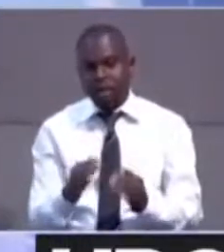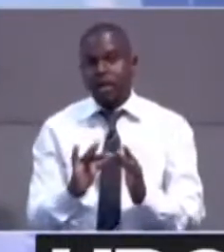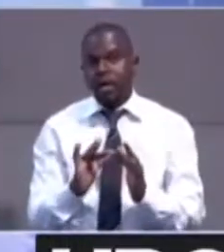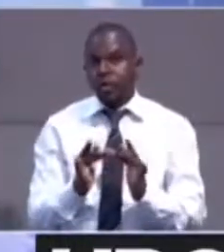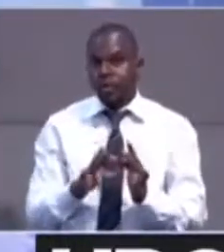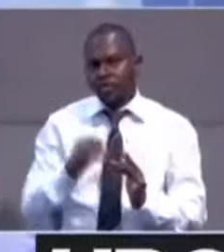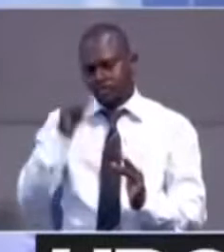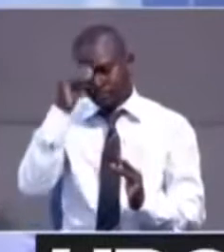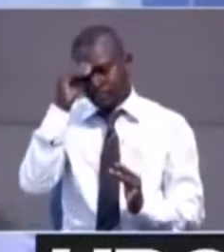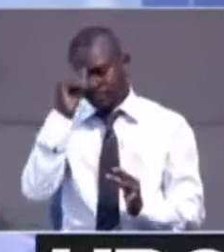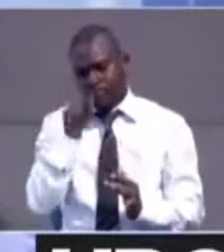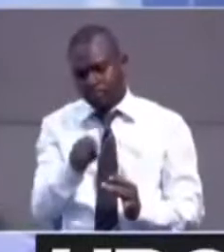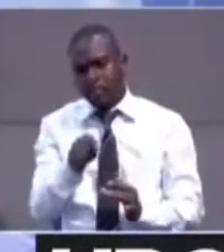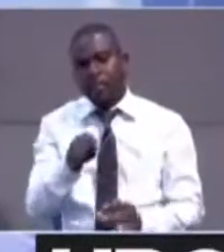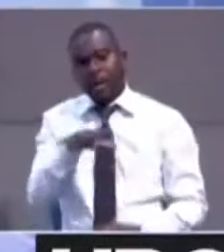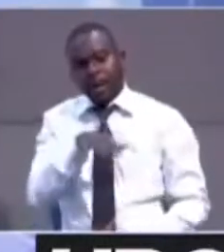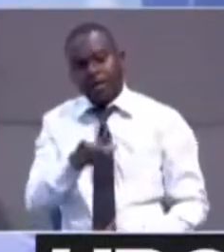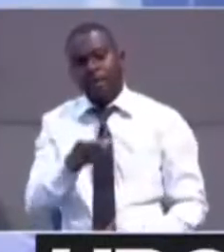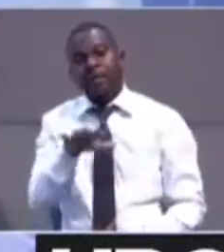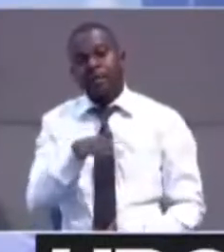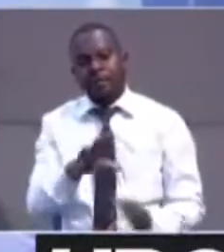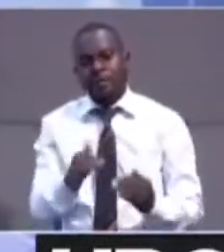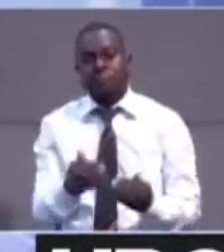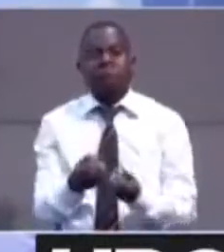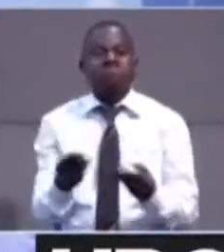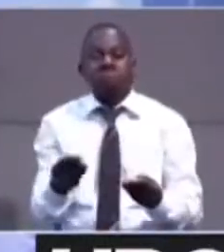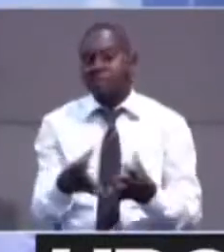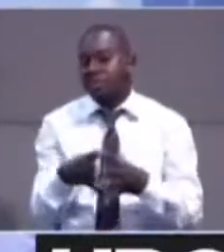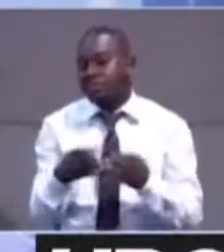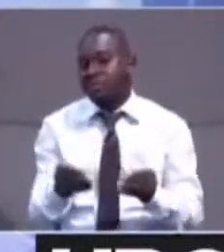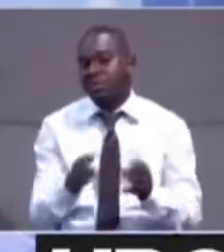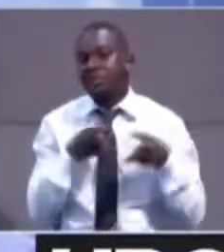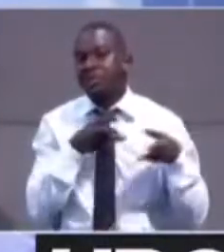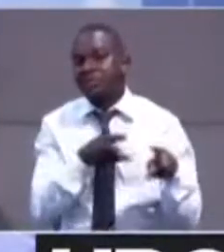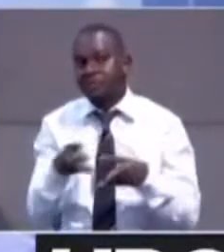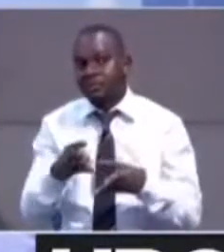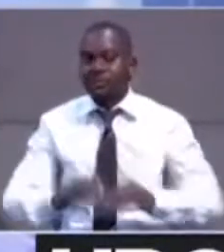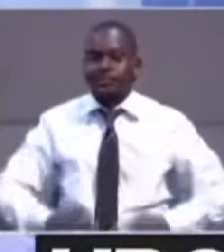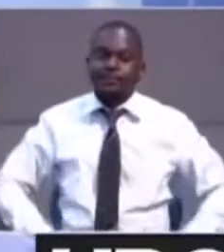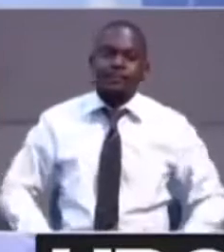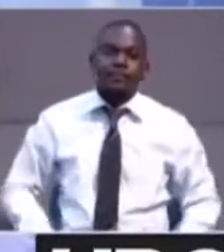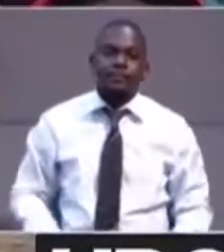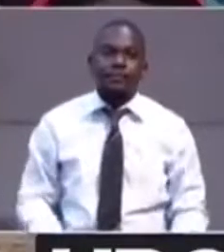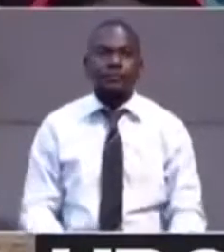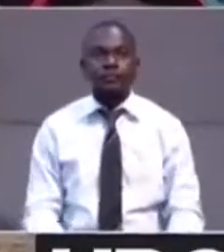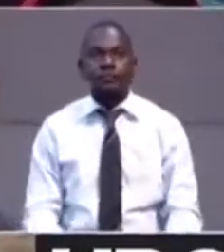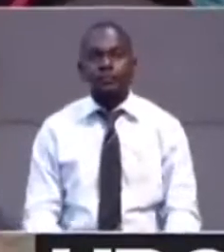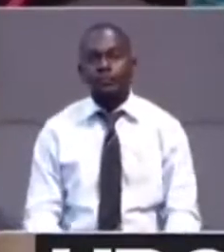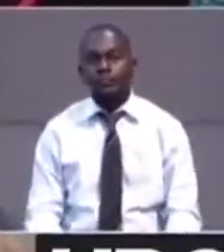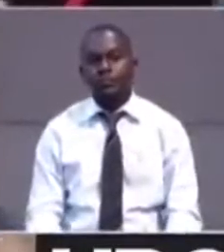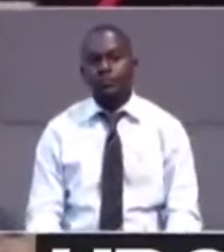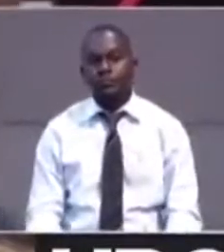says that the online lessons benefit mainly those in urban areas, leaving many out of the system. Kai has more details on this